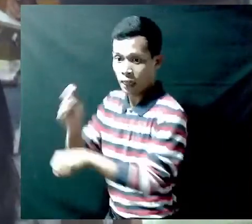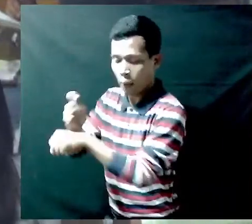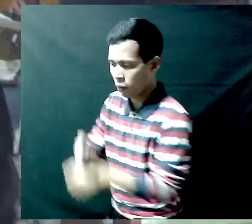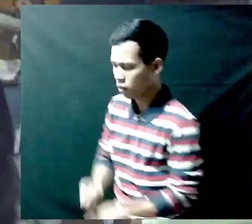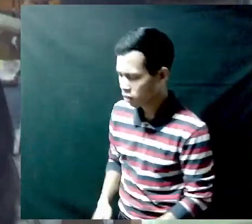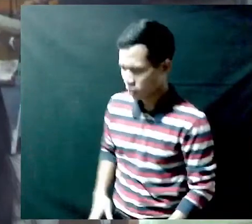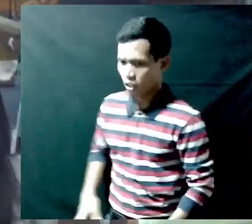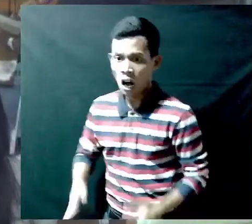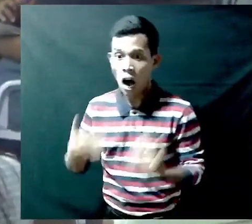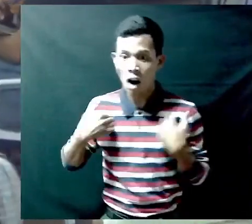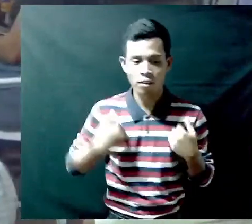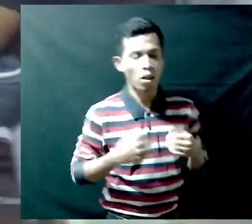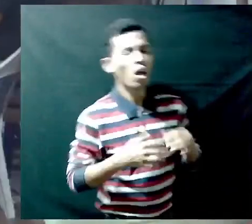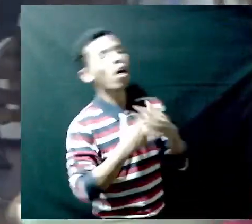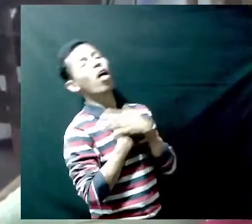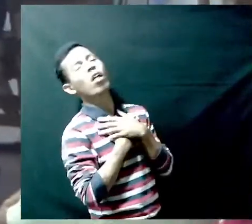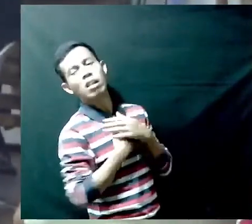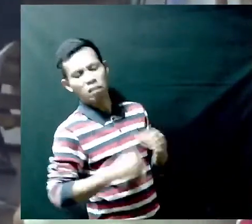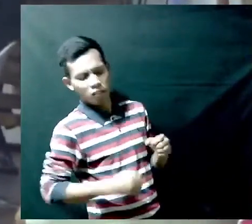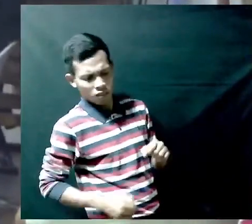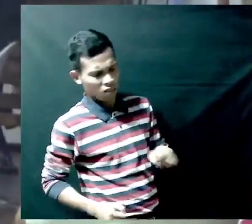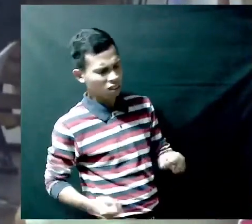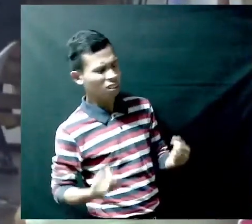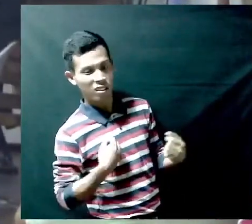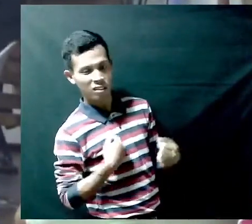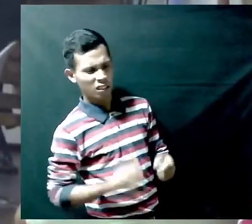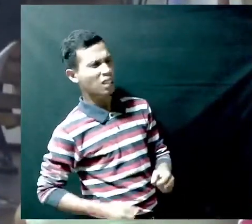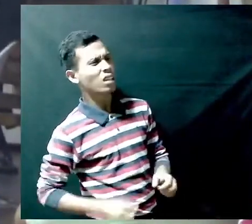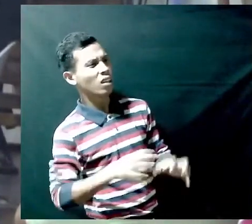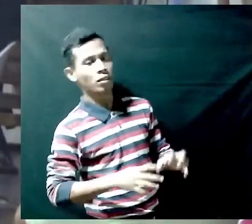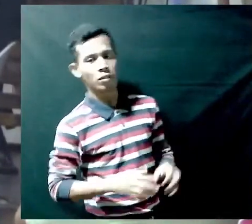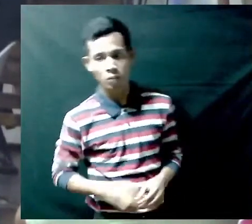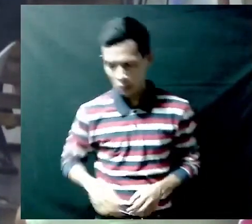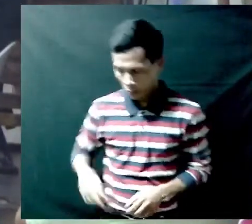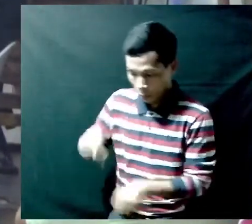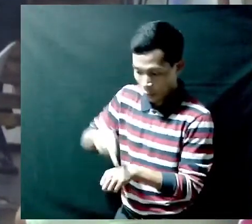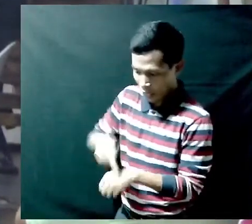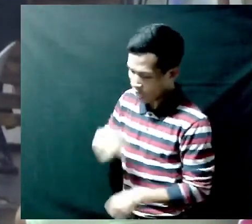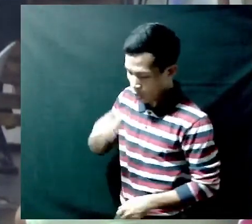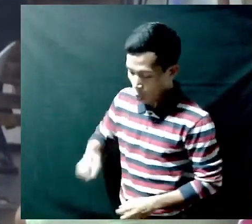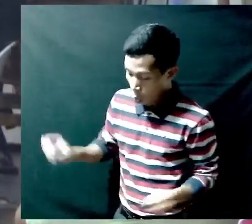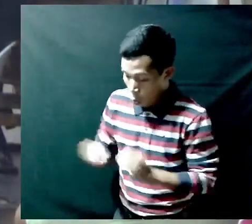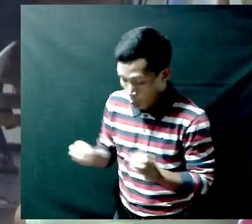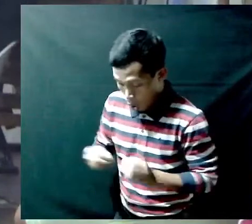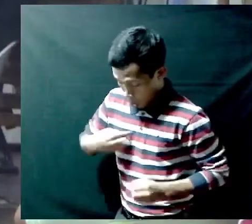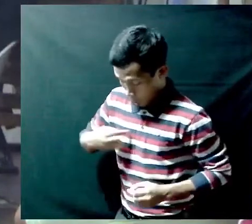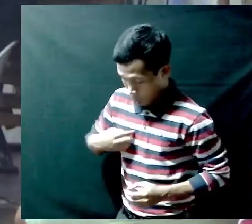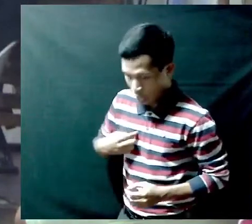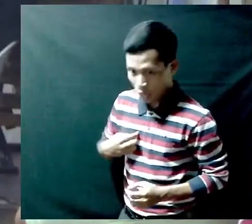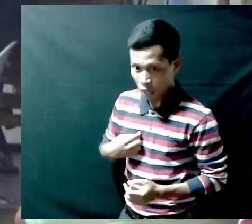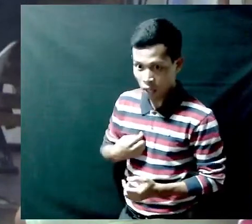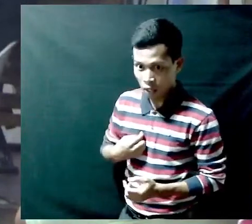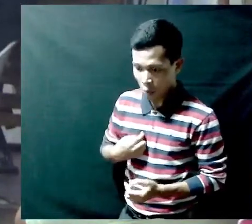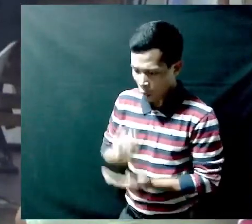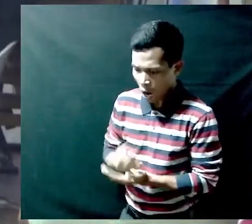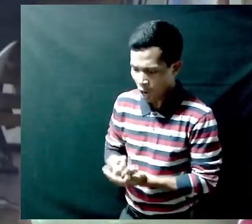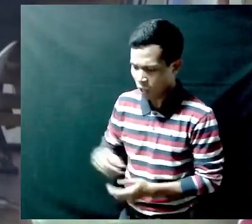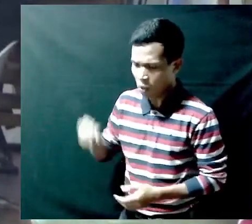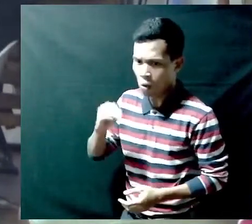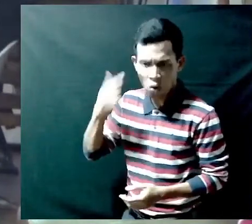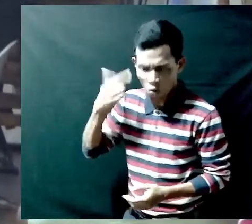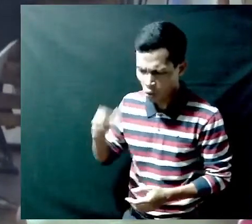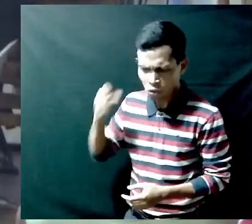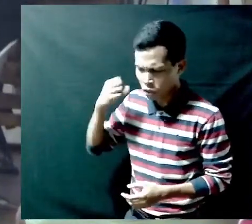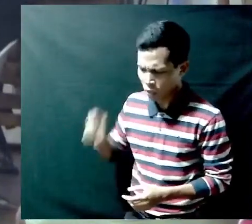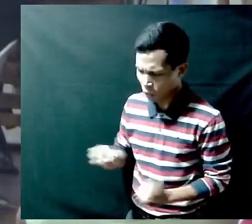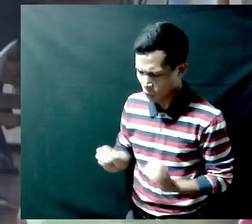ni Peter, silver and gold, I don't have. But what I have, I give you in the name of Jesus Christ of